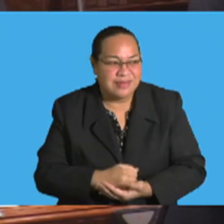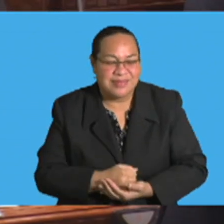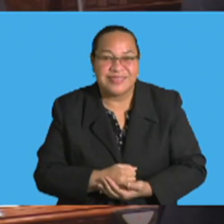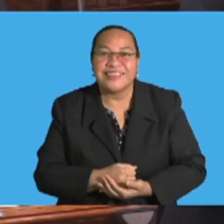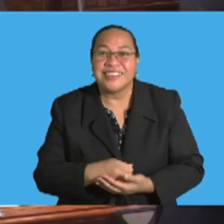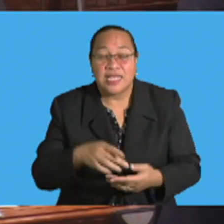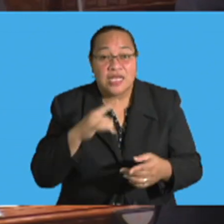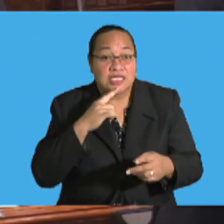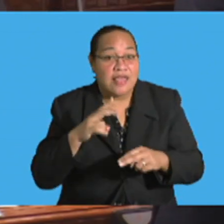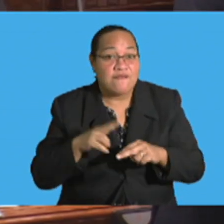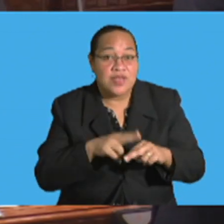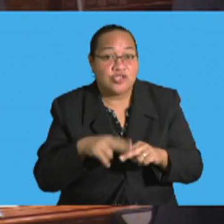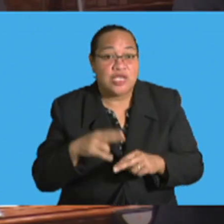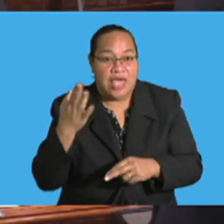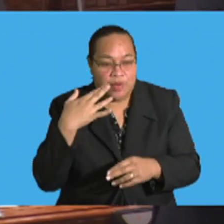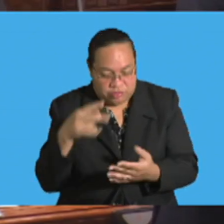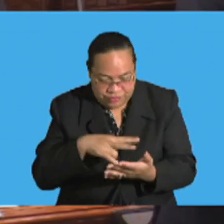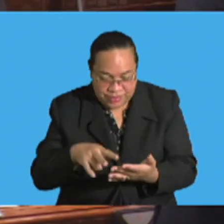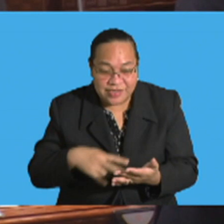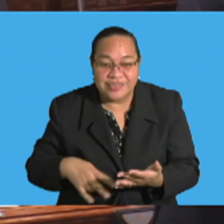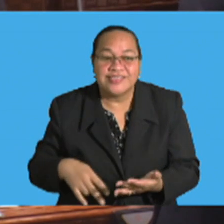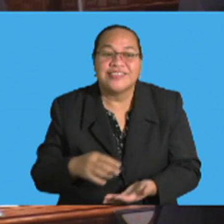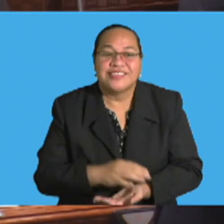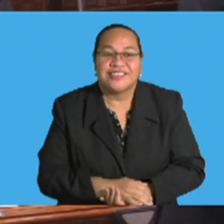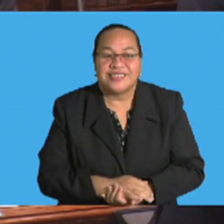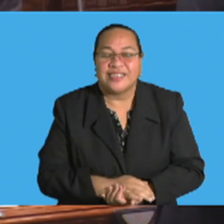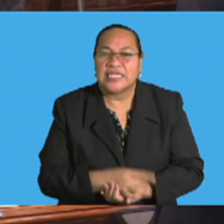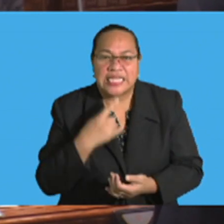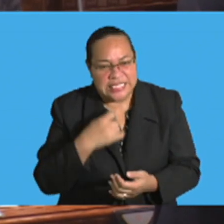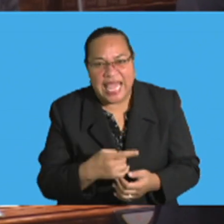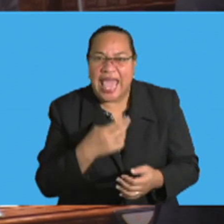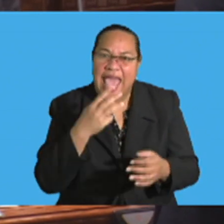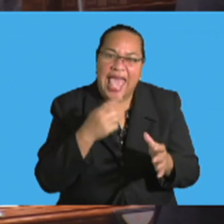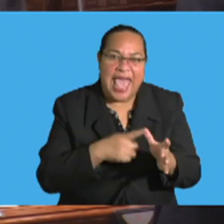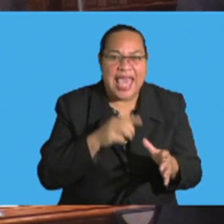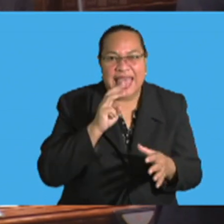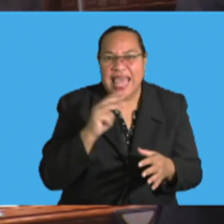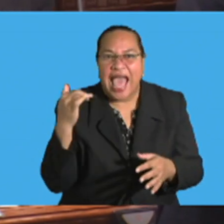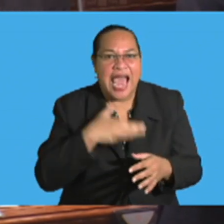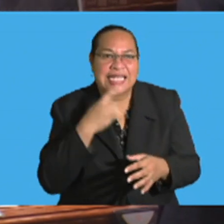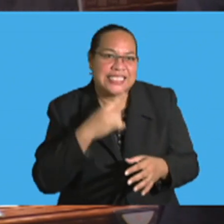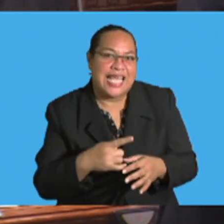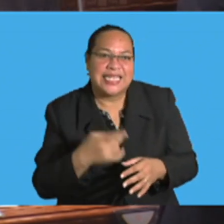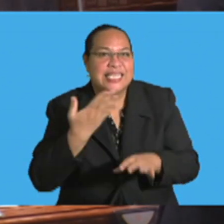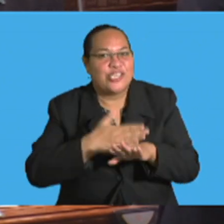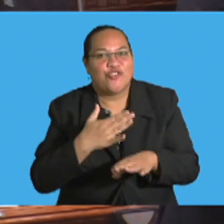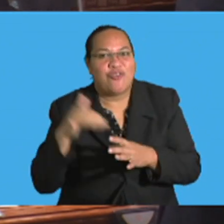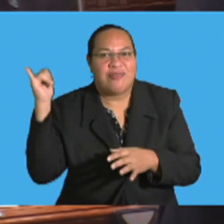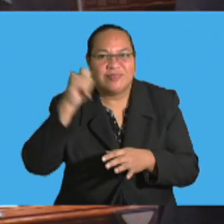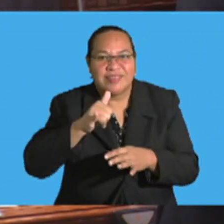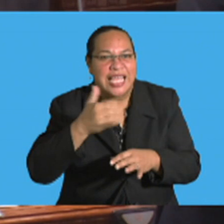said, Fiji Airways is always a family of aircraft known as A330. It has the A330, A300. There's a new one in the market called A330 Neo, new